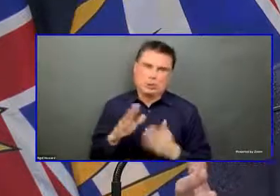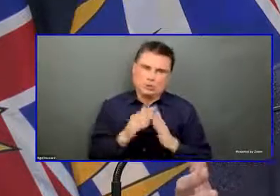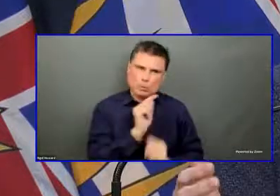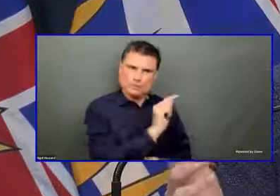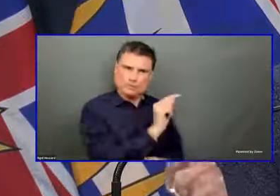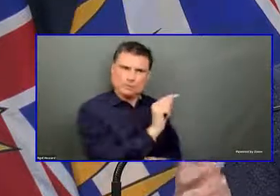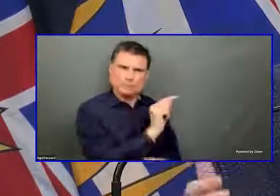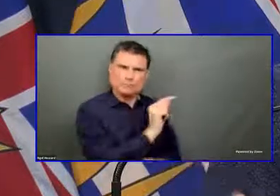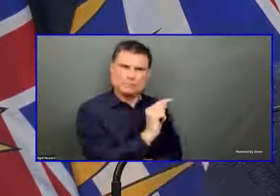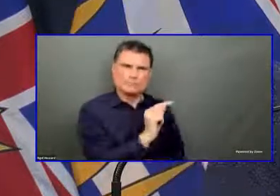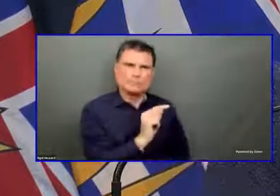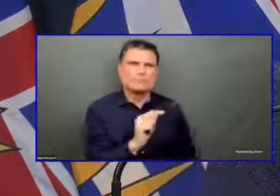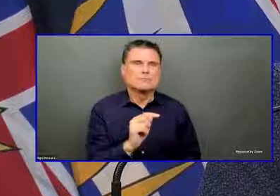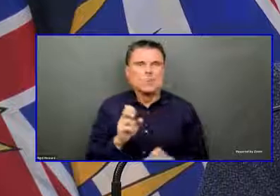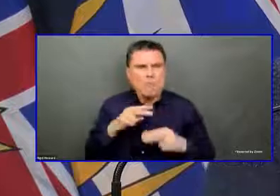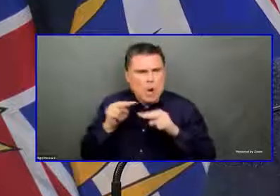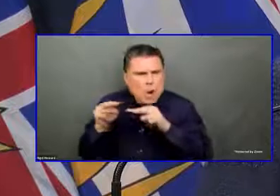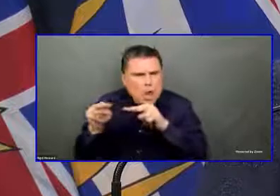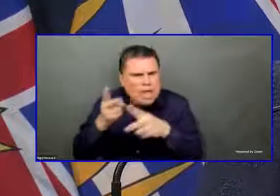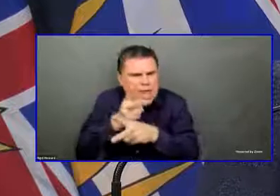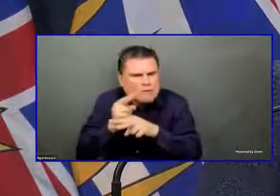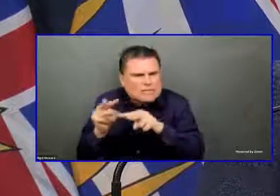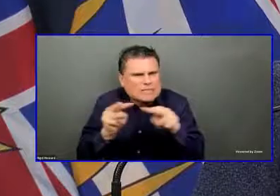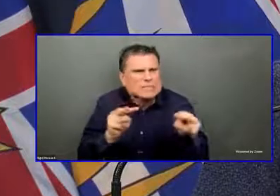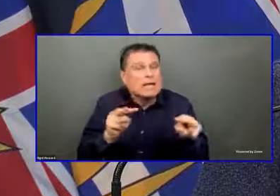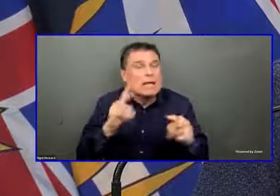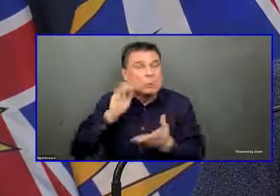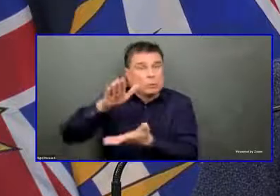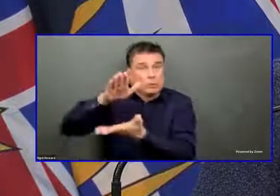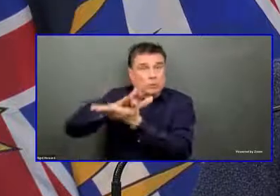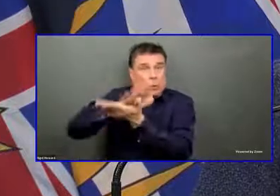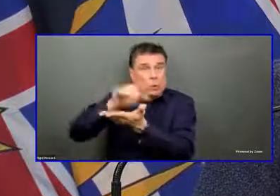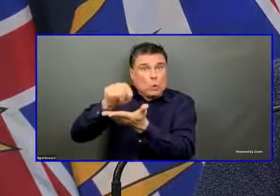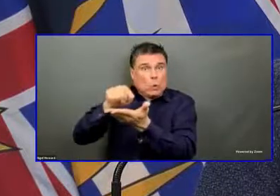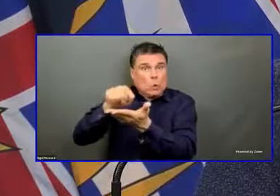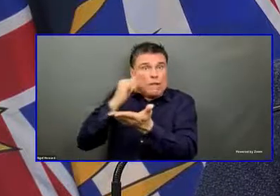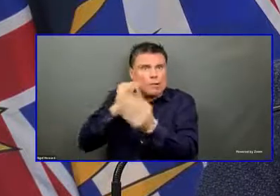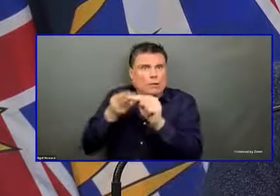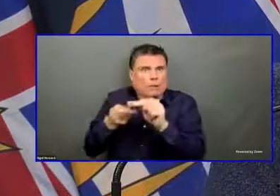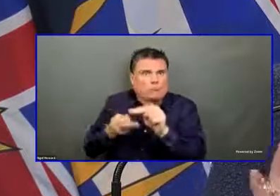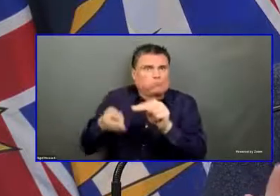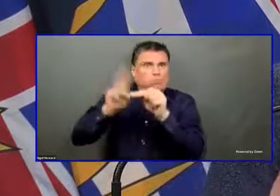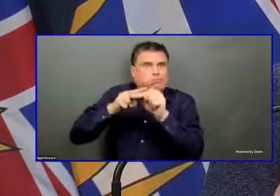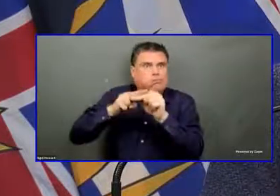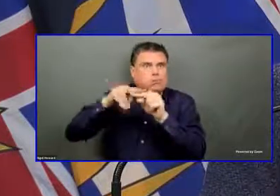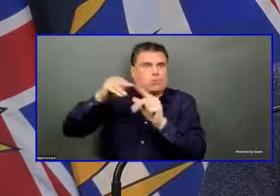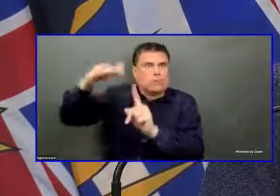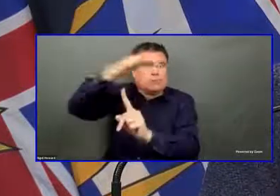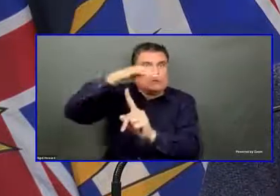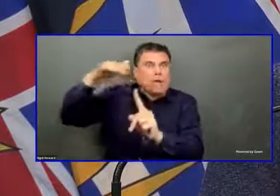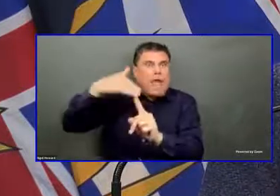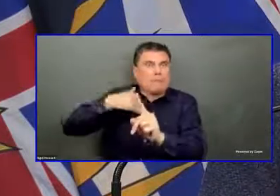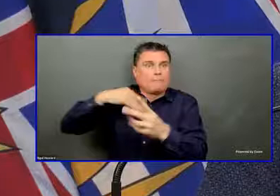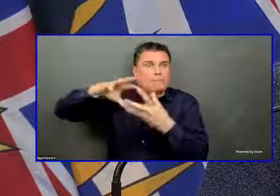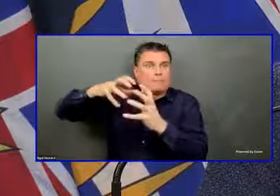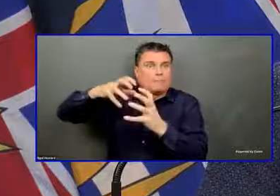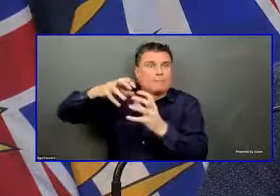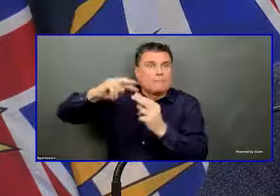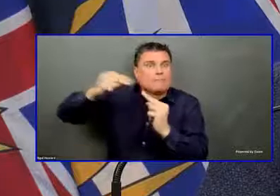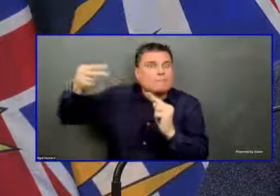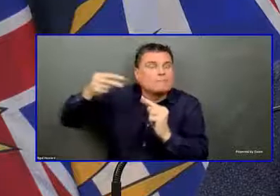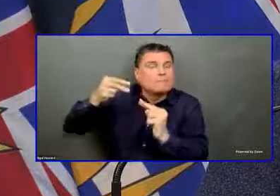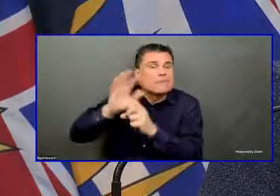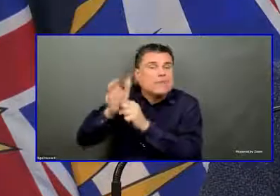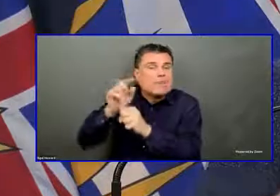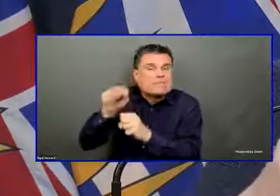school setting. That was really important for us to understand. And we've done quite a lot of testing around all of the exposure events that we've known so